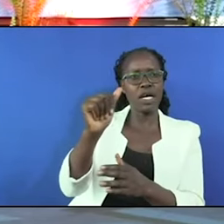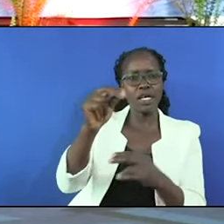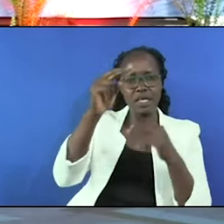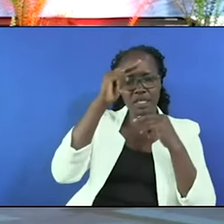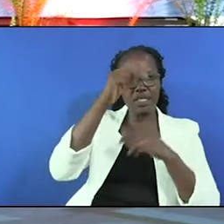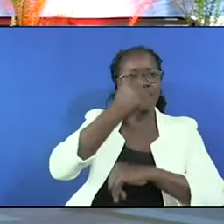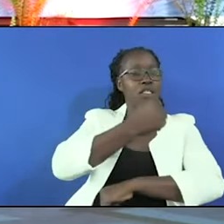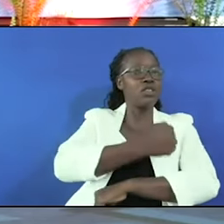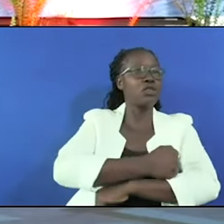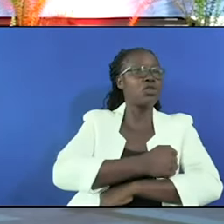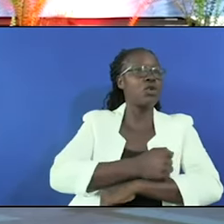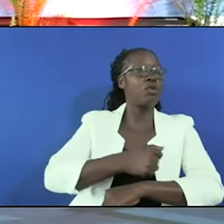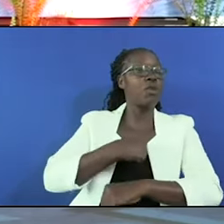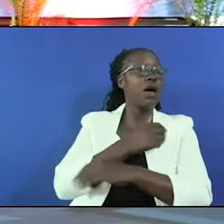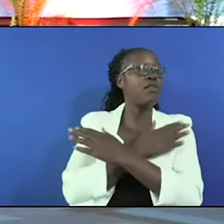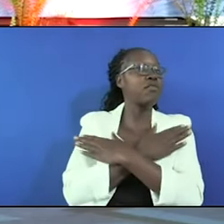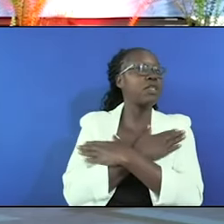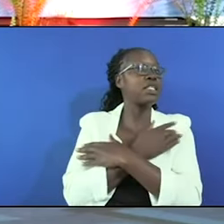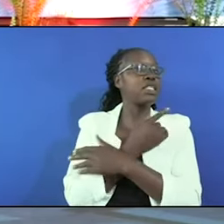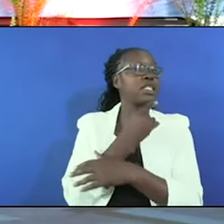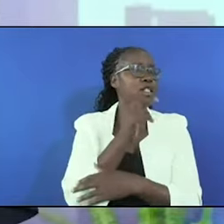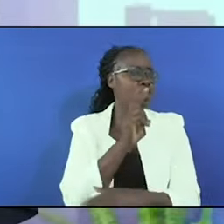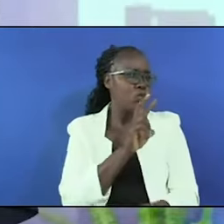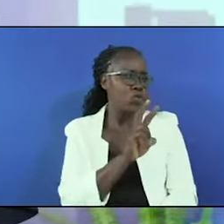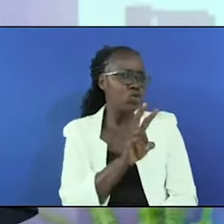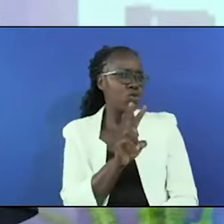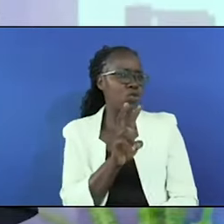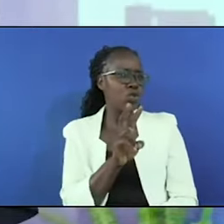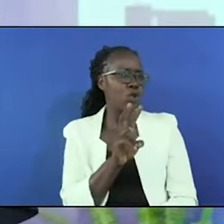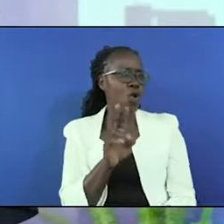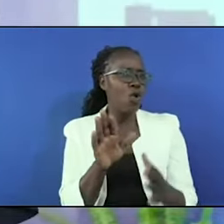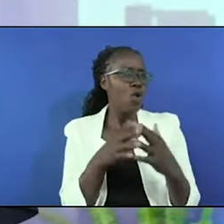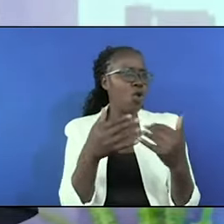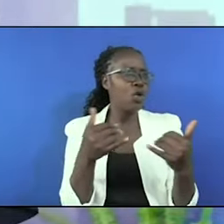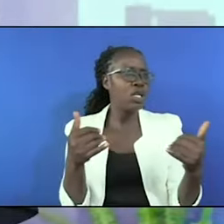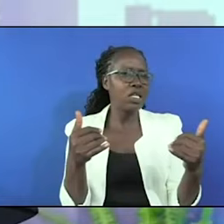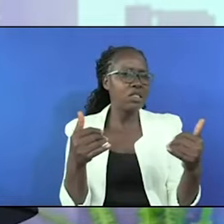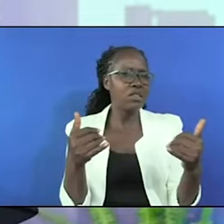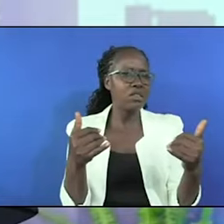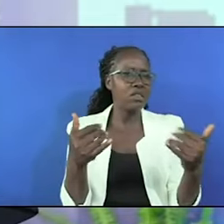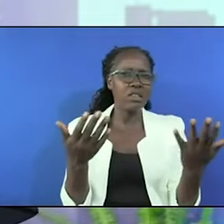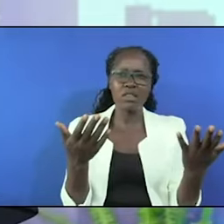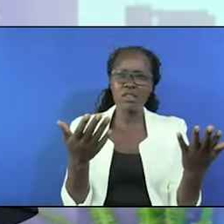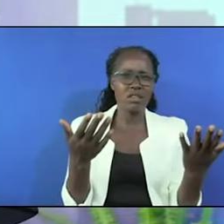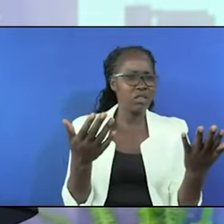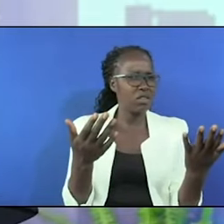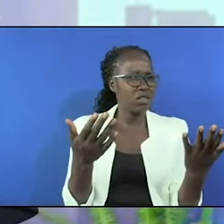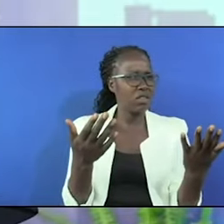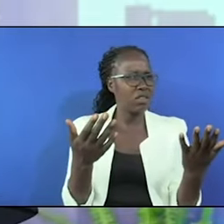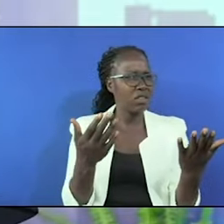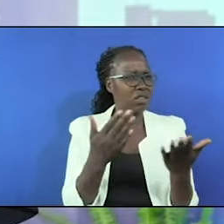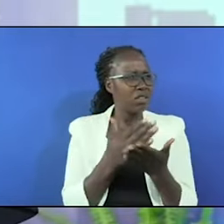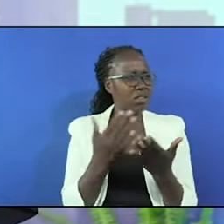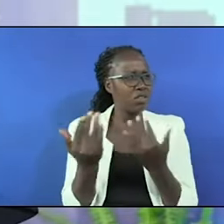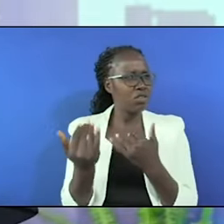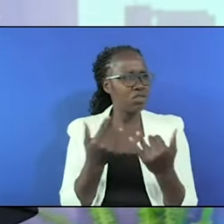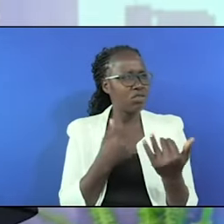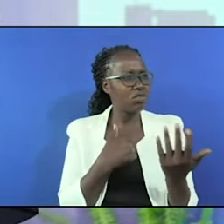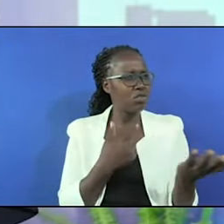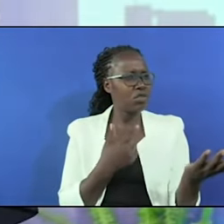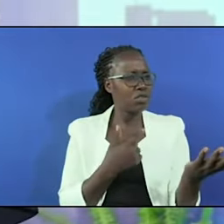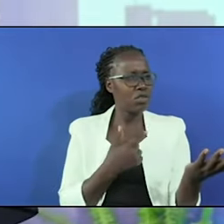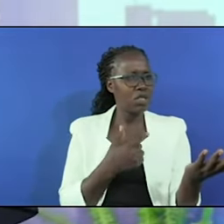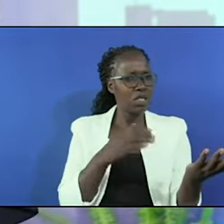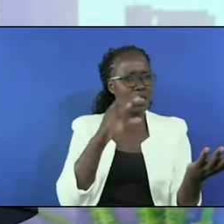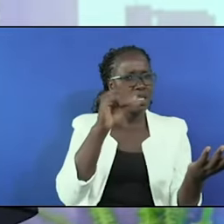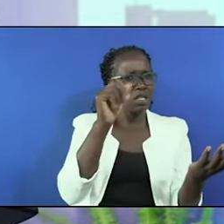friends here, by the way. They told me, but Pastor, we saw you on online, and Pastor, you didn't introduce them. Cardinal